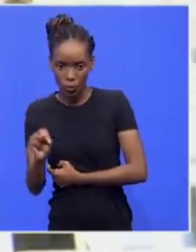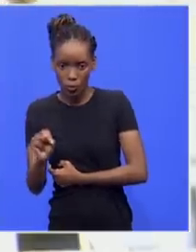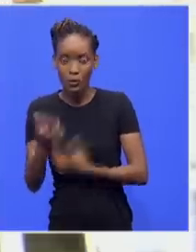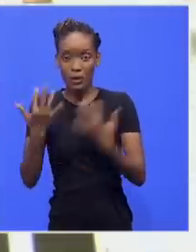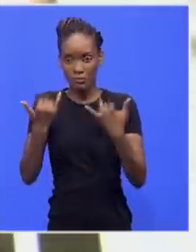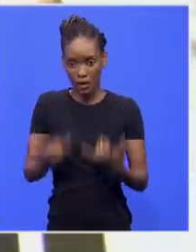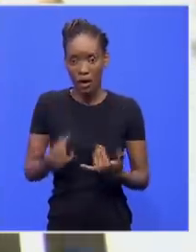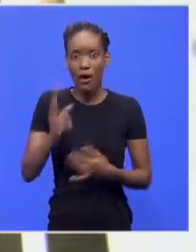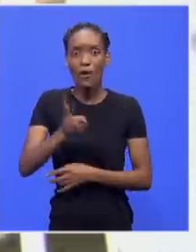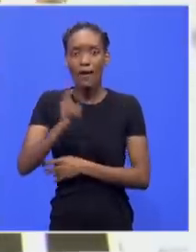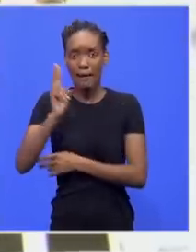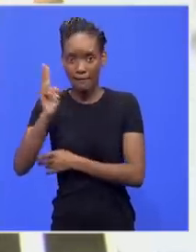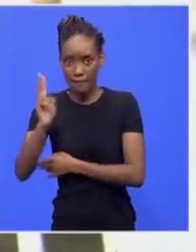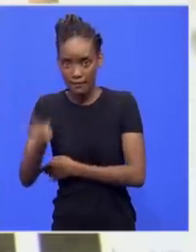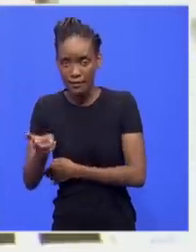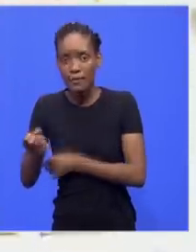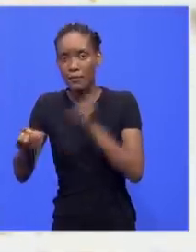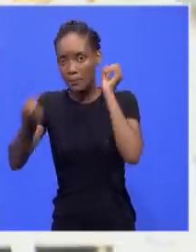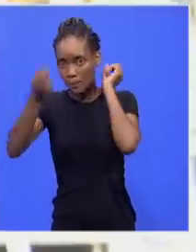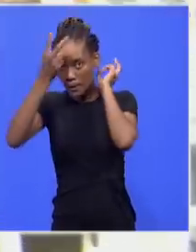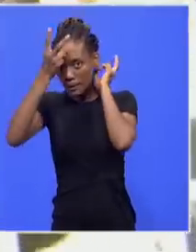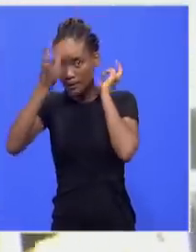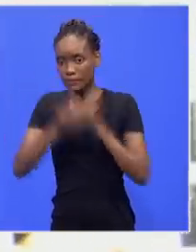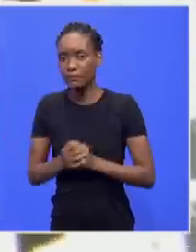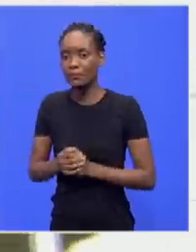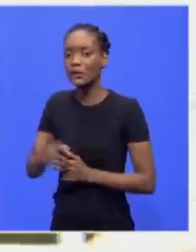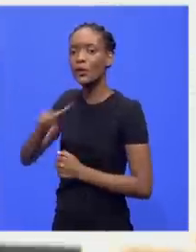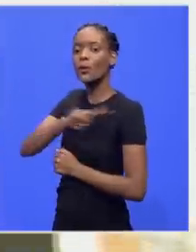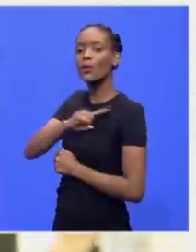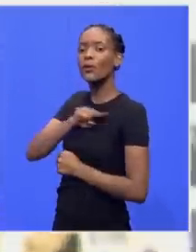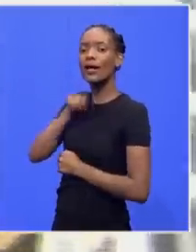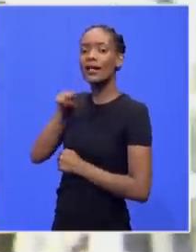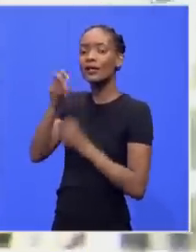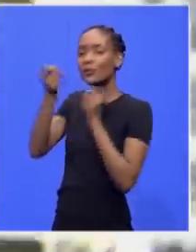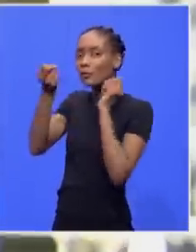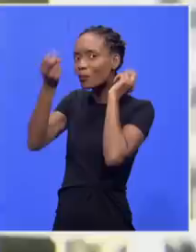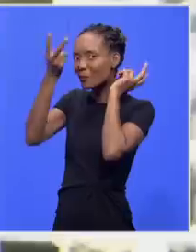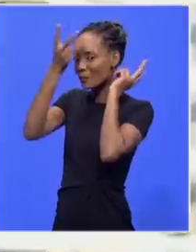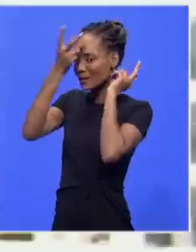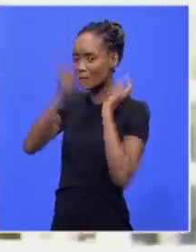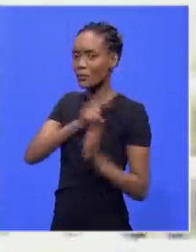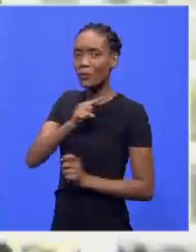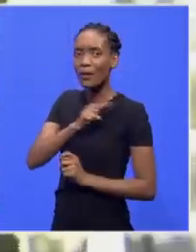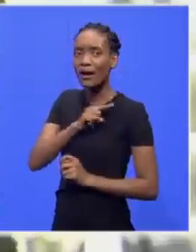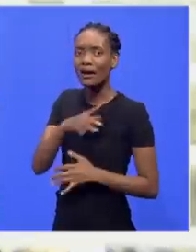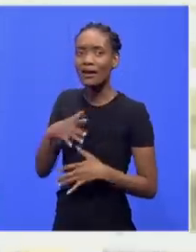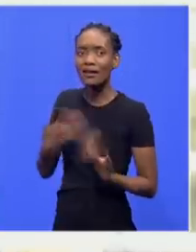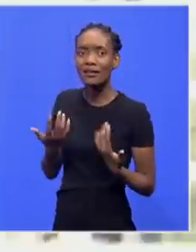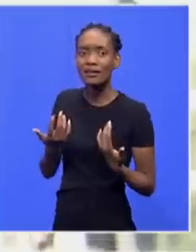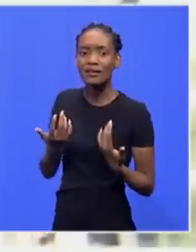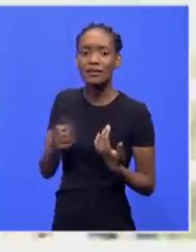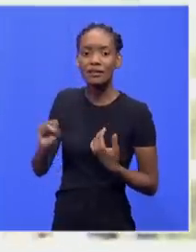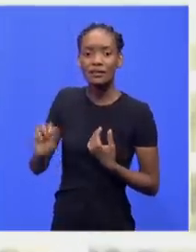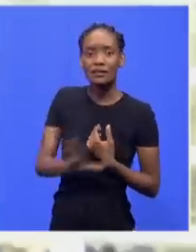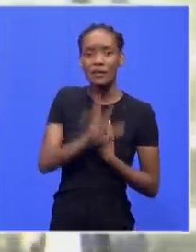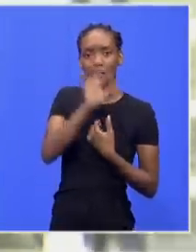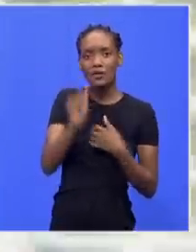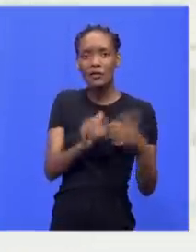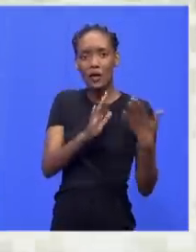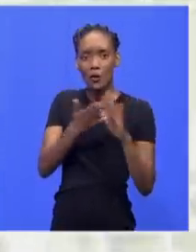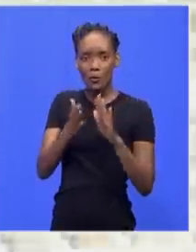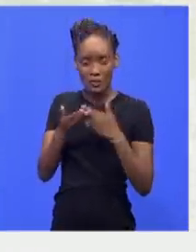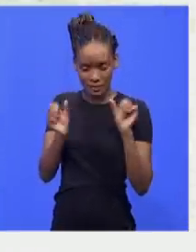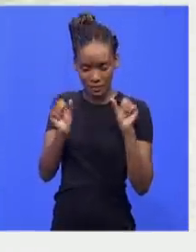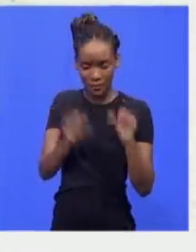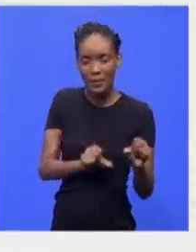I'm going again Nilok prison. Why are you going to prison? Why not just go back into the South African community? You've got the